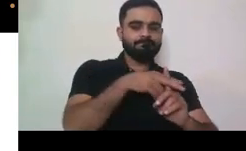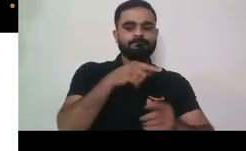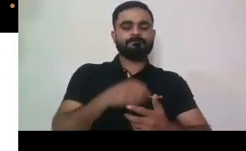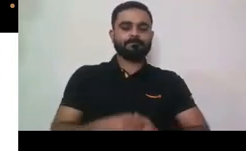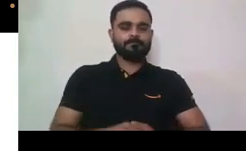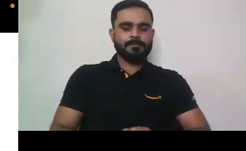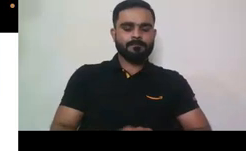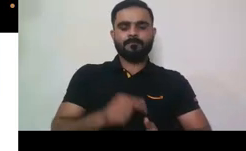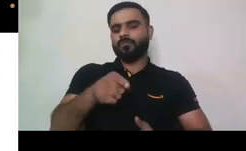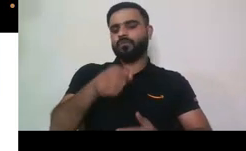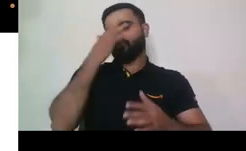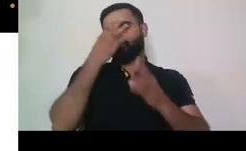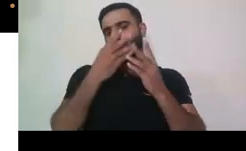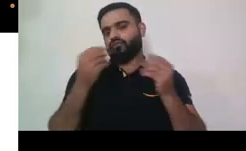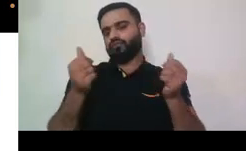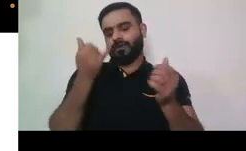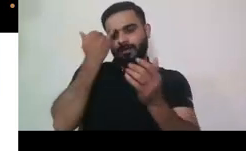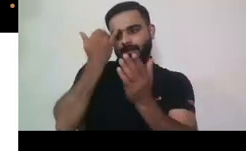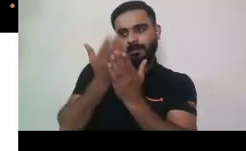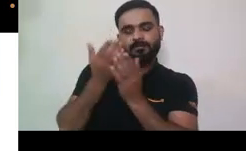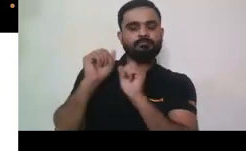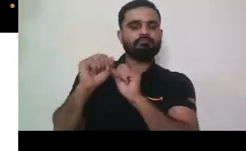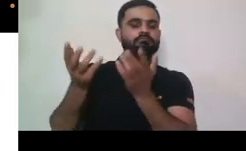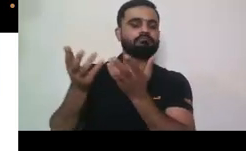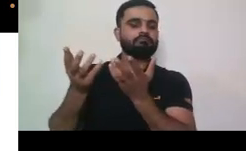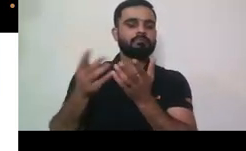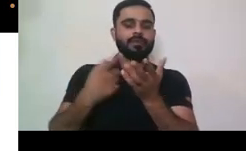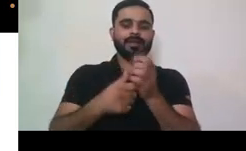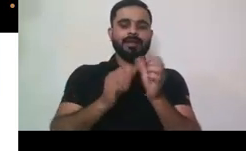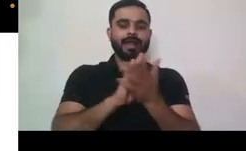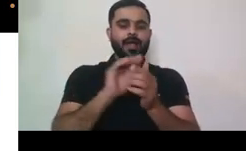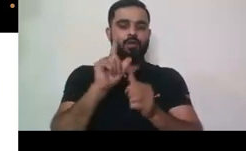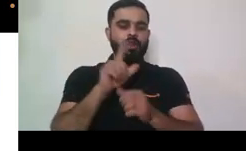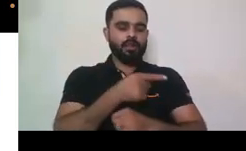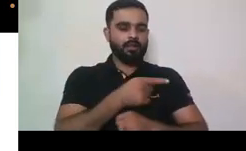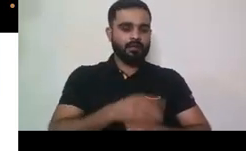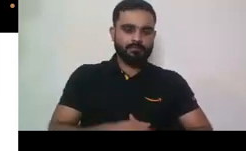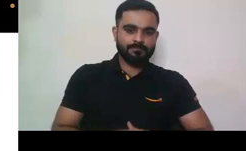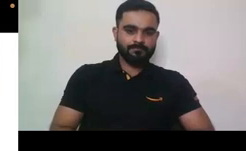What solutions you will suggest for him, for Rahul?